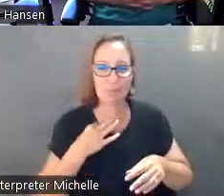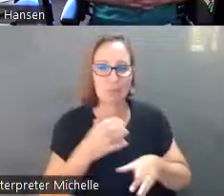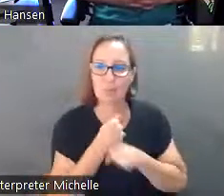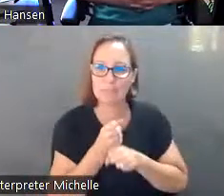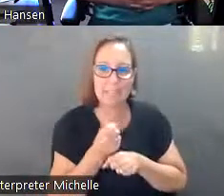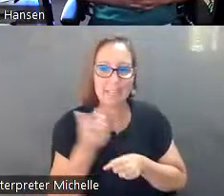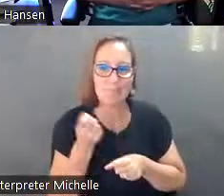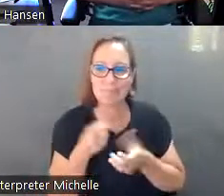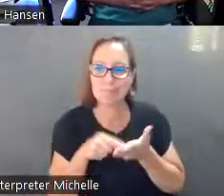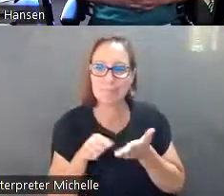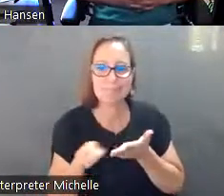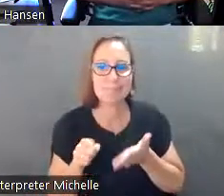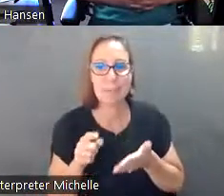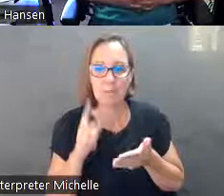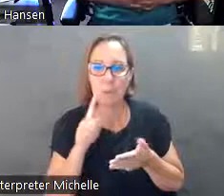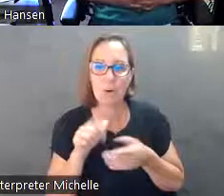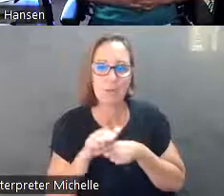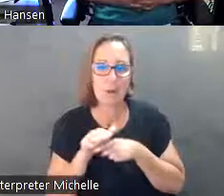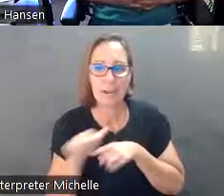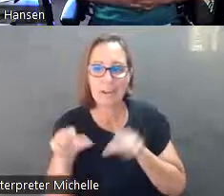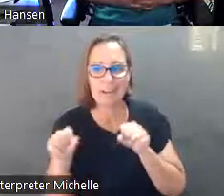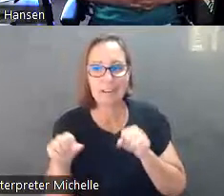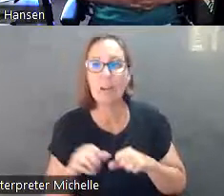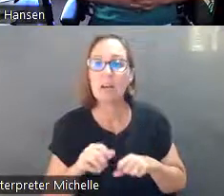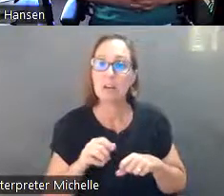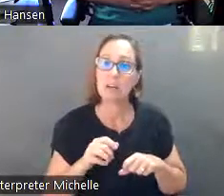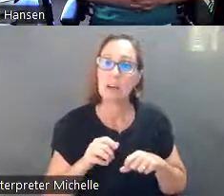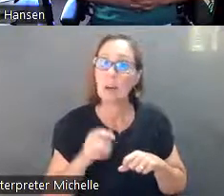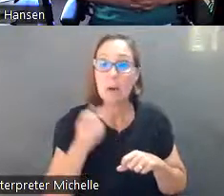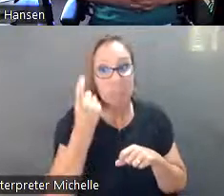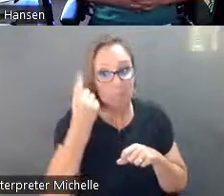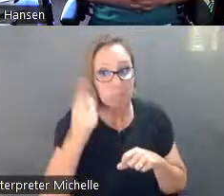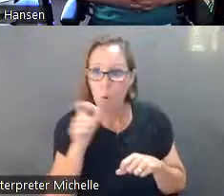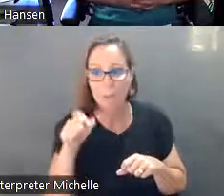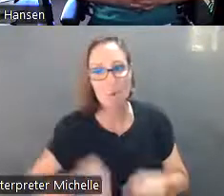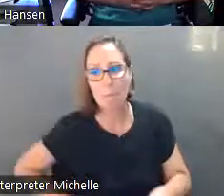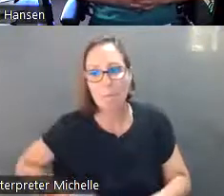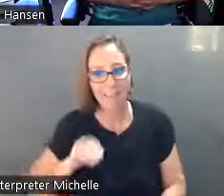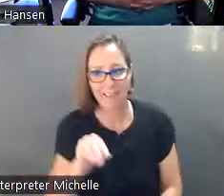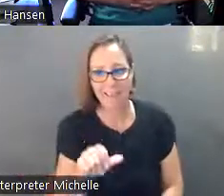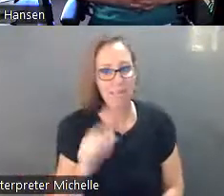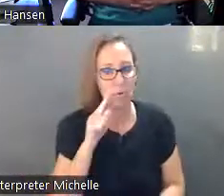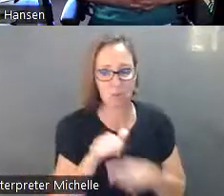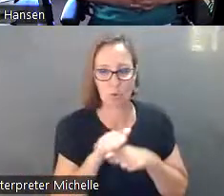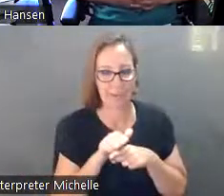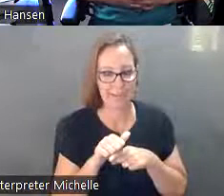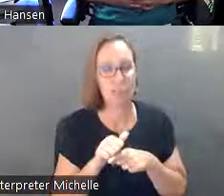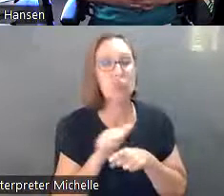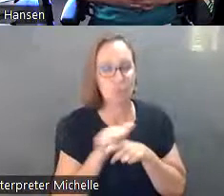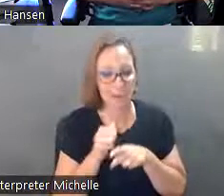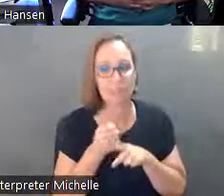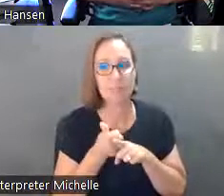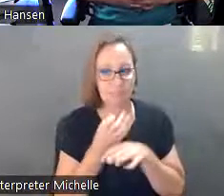stipends. However, they won't have to pay for the trainings. The trainings will be free